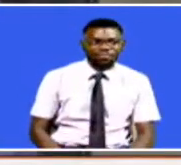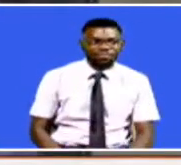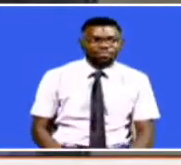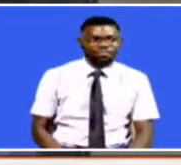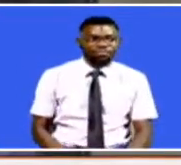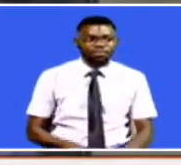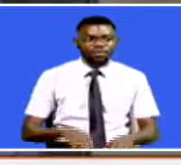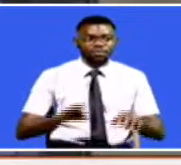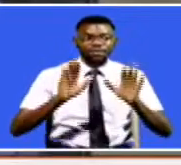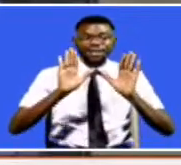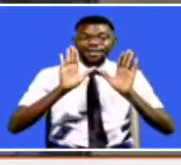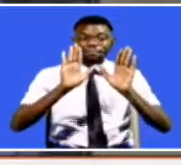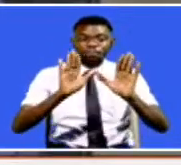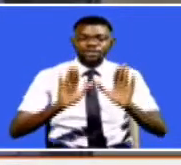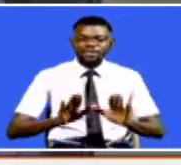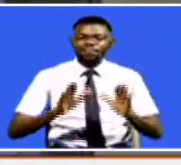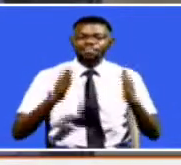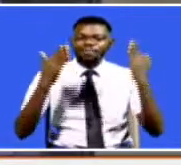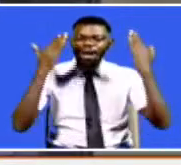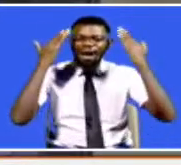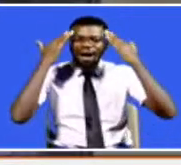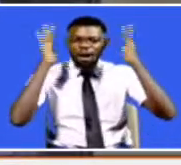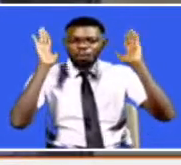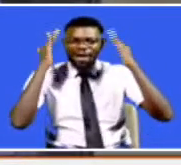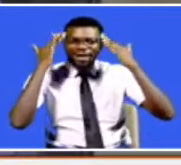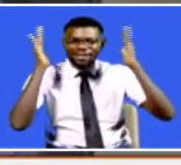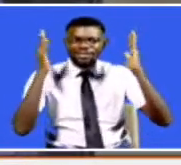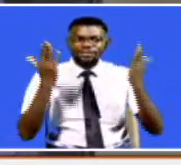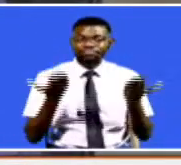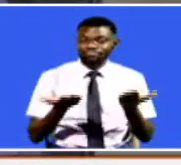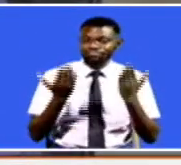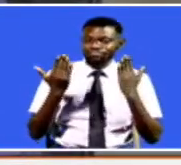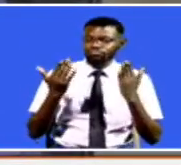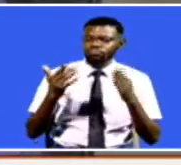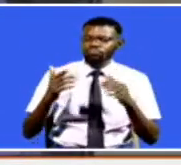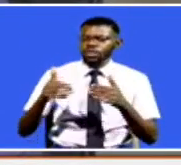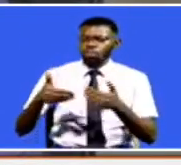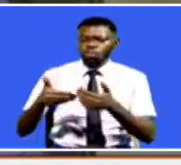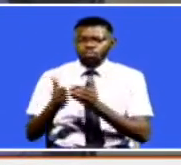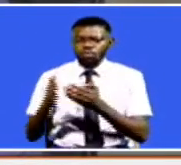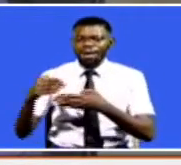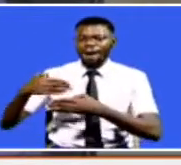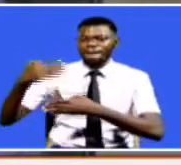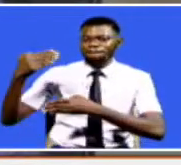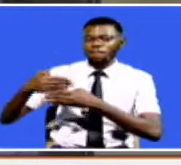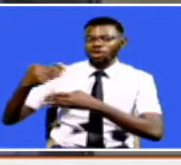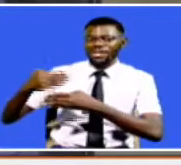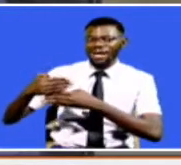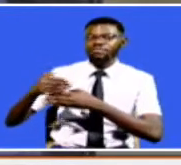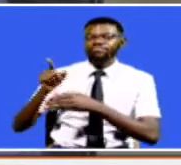It is vital to raise awareness among the border communities on the importance of